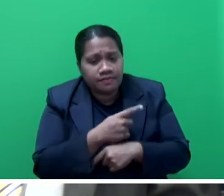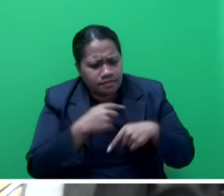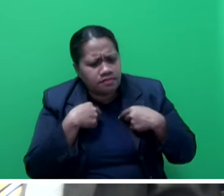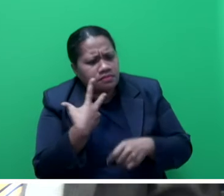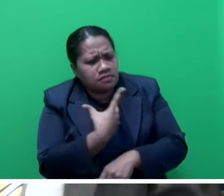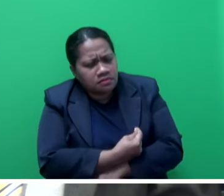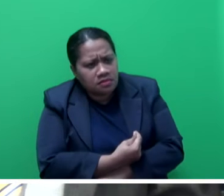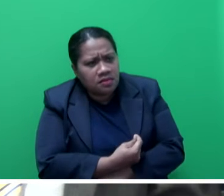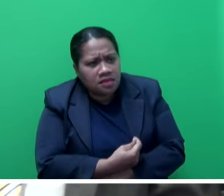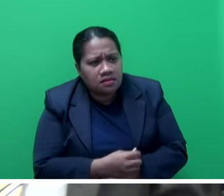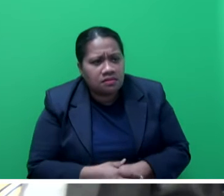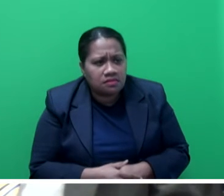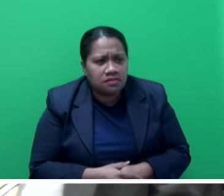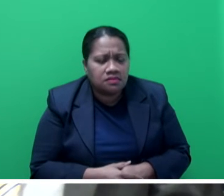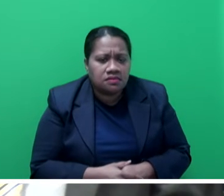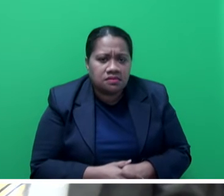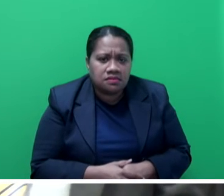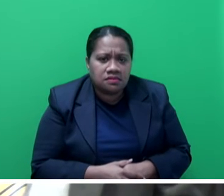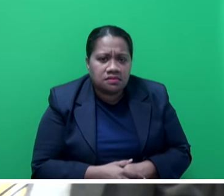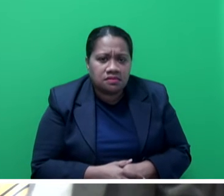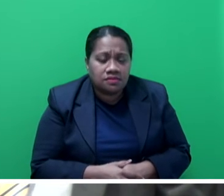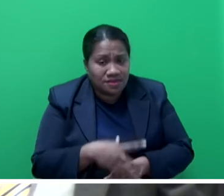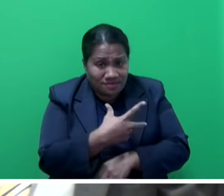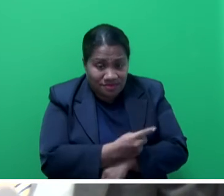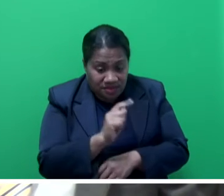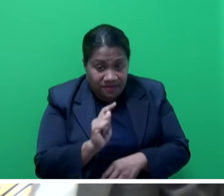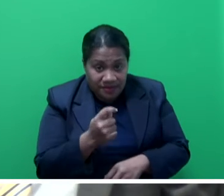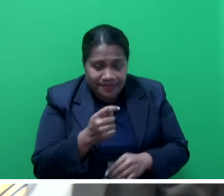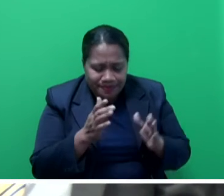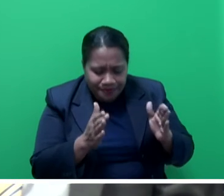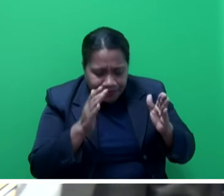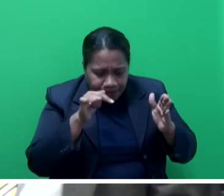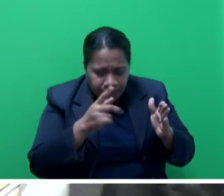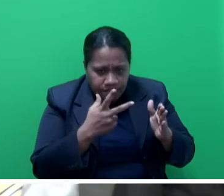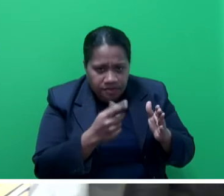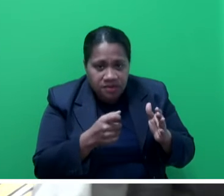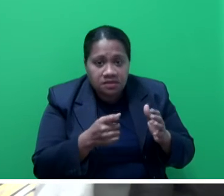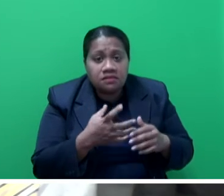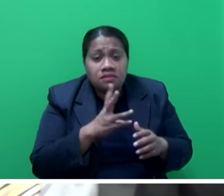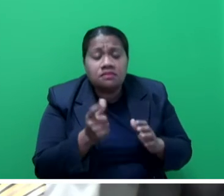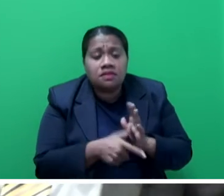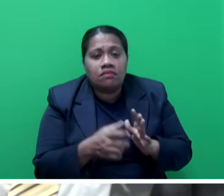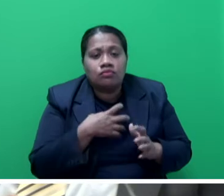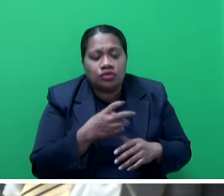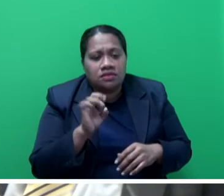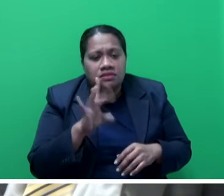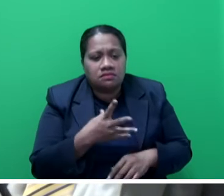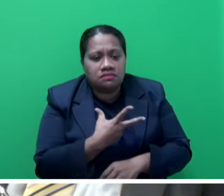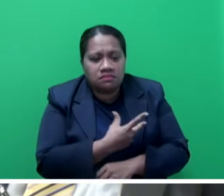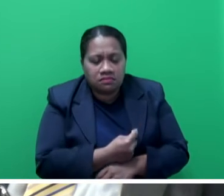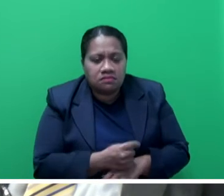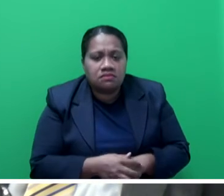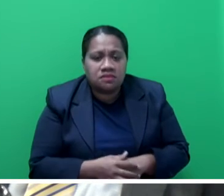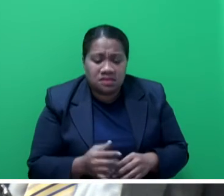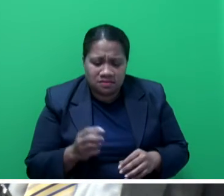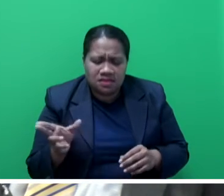6,278 individuals in the first batch, as some vials had more than 10 doses. These are often done by